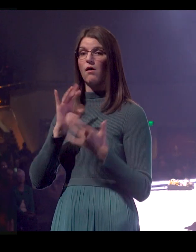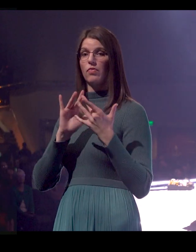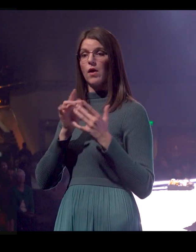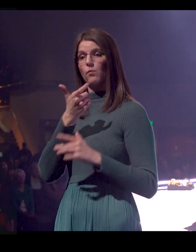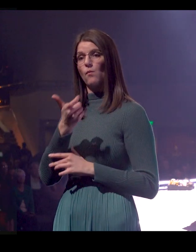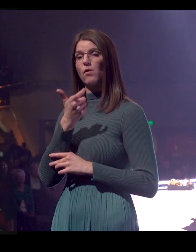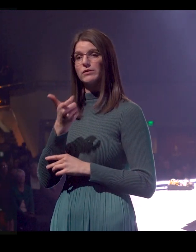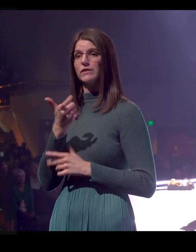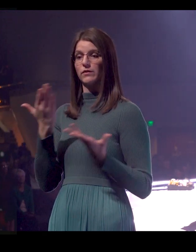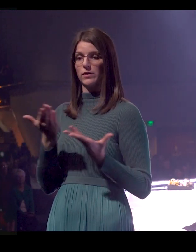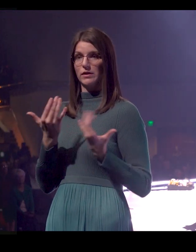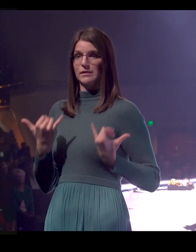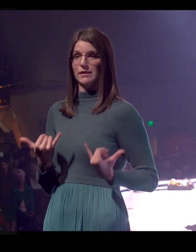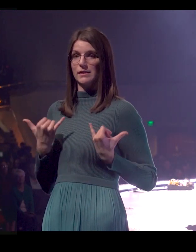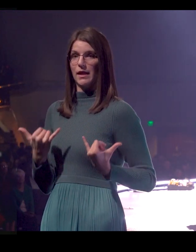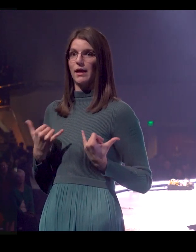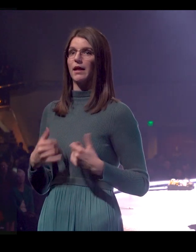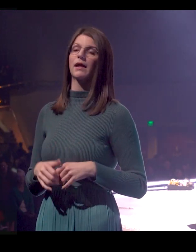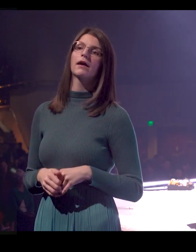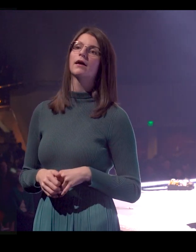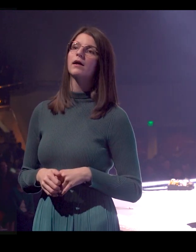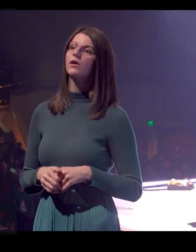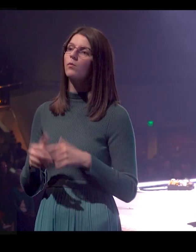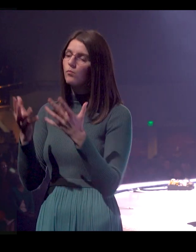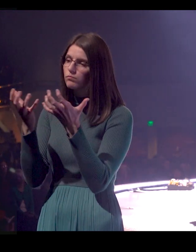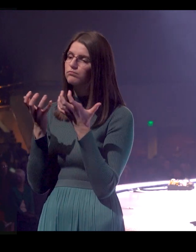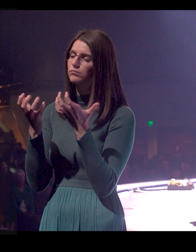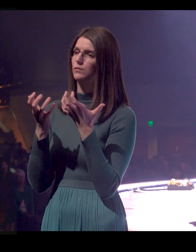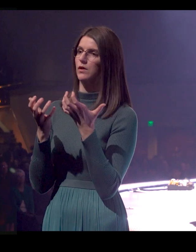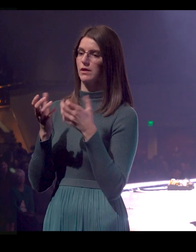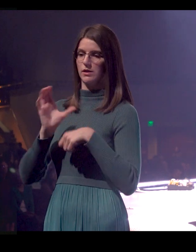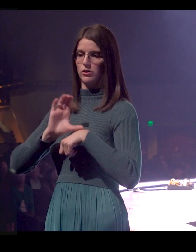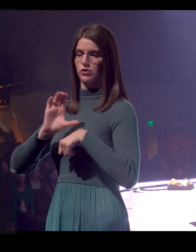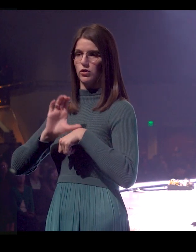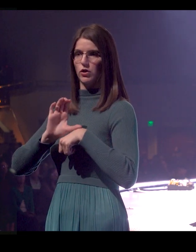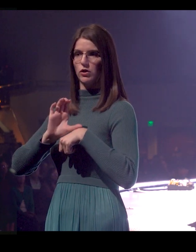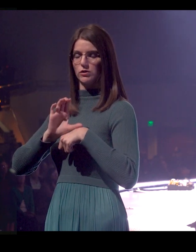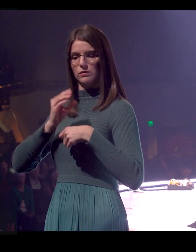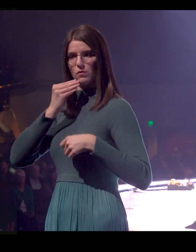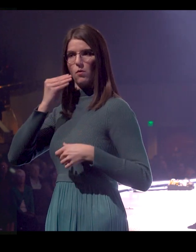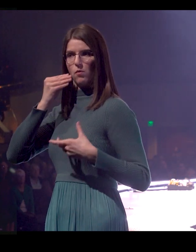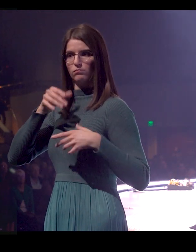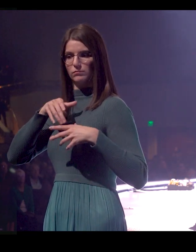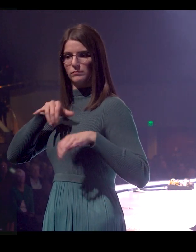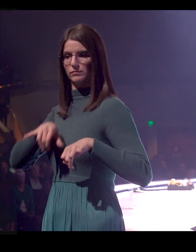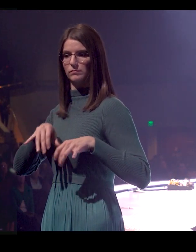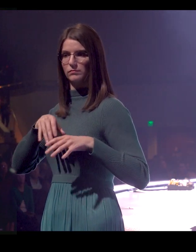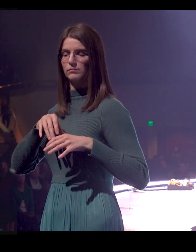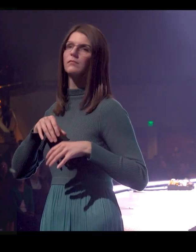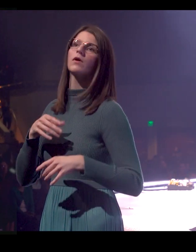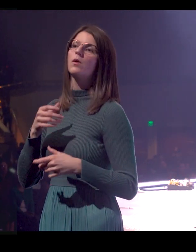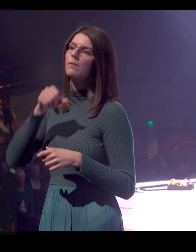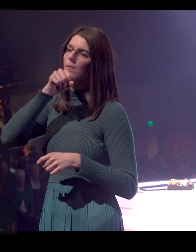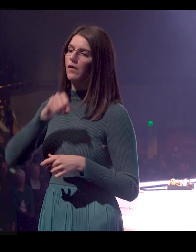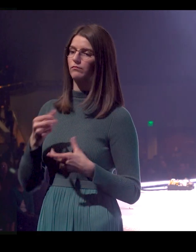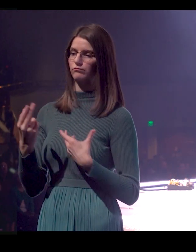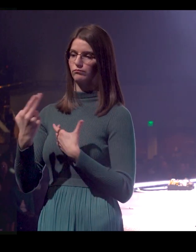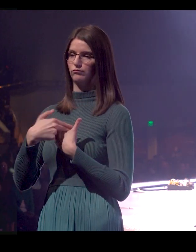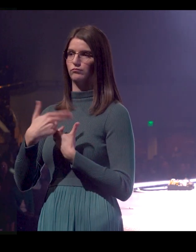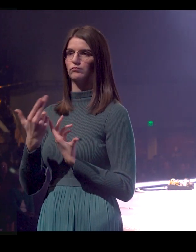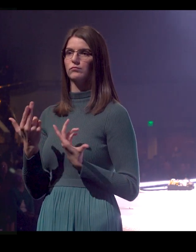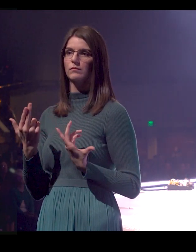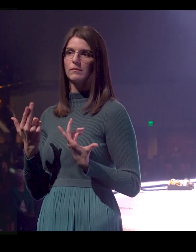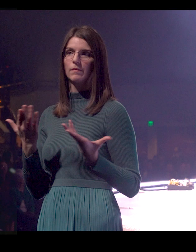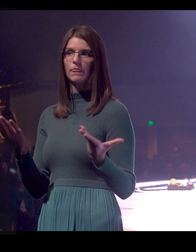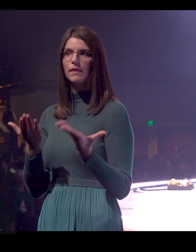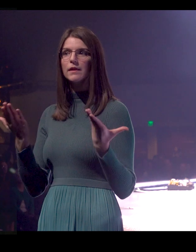a church to call home, we would love to have you be a part of what's going on here at CCV. But know this, if you